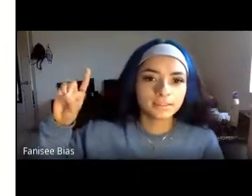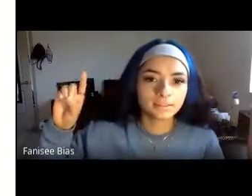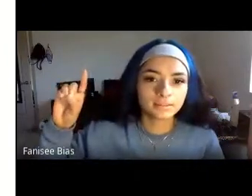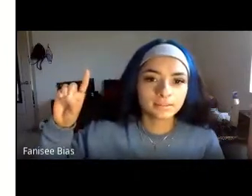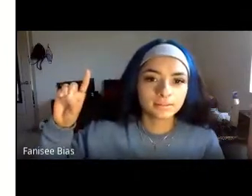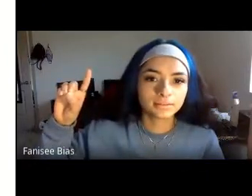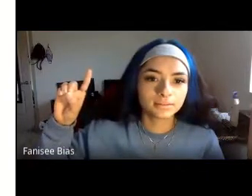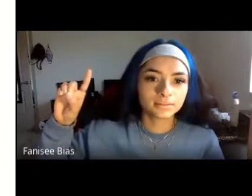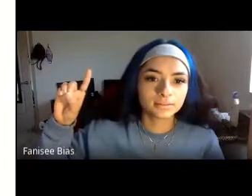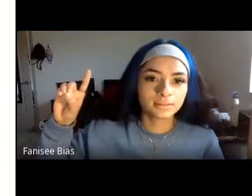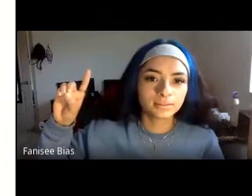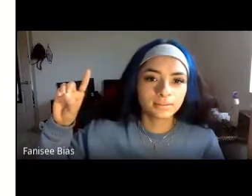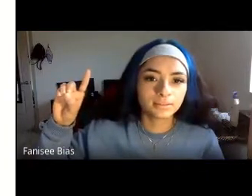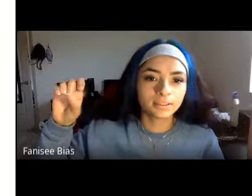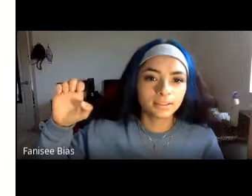D.